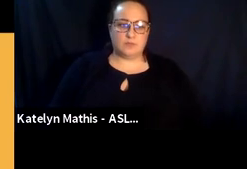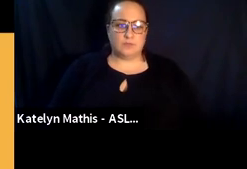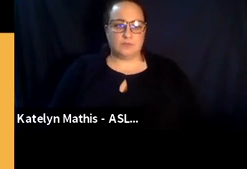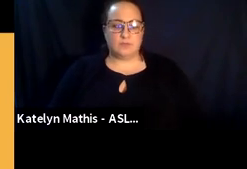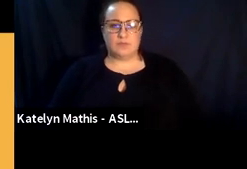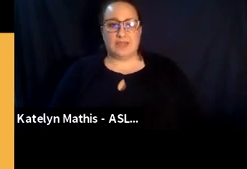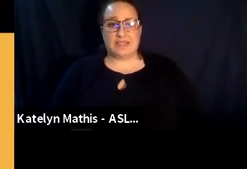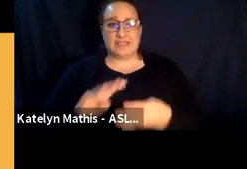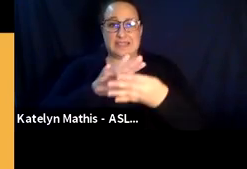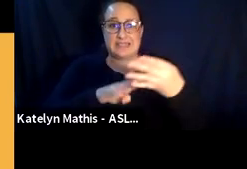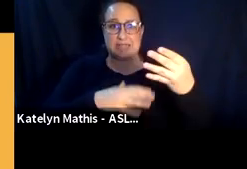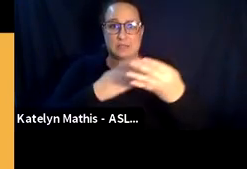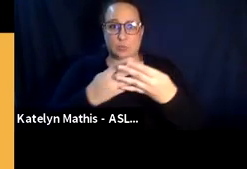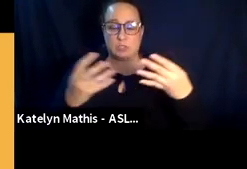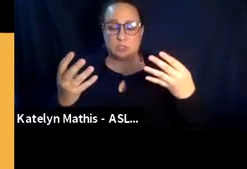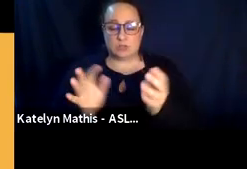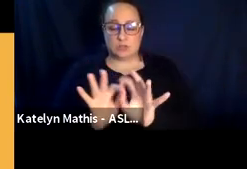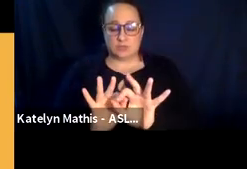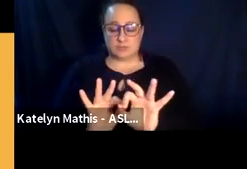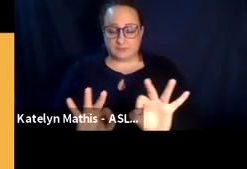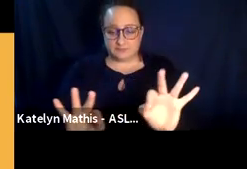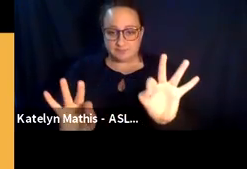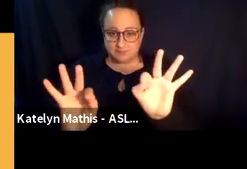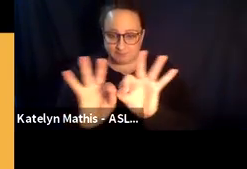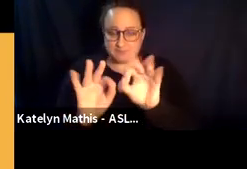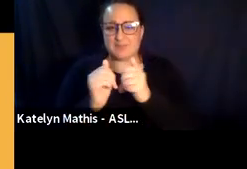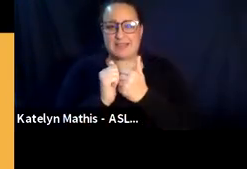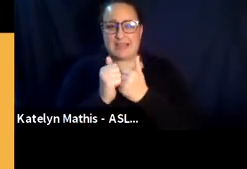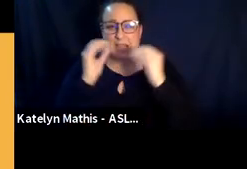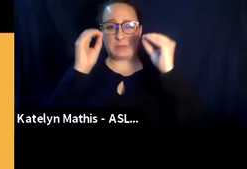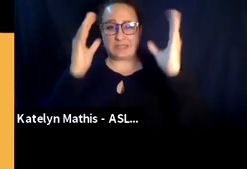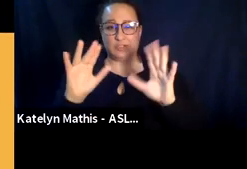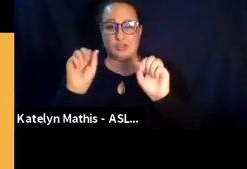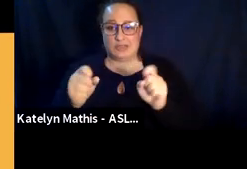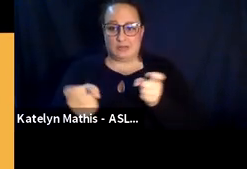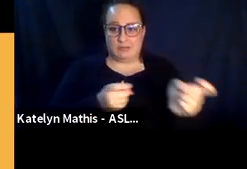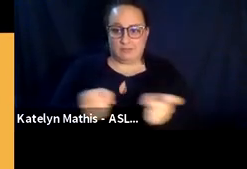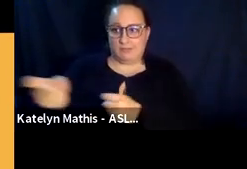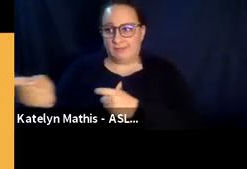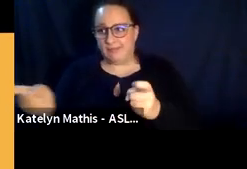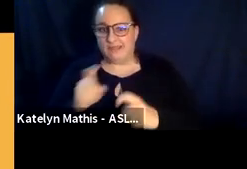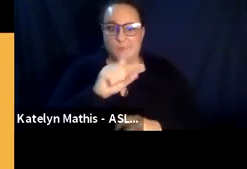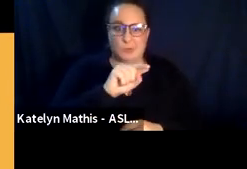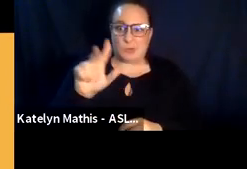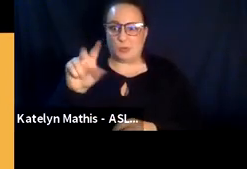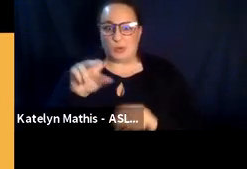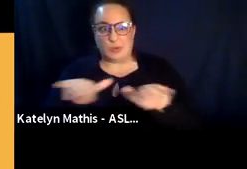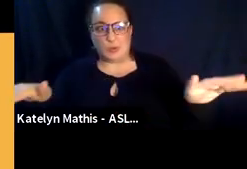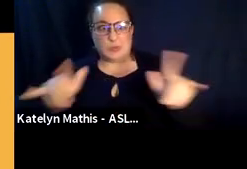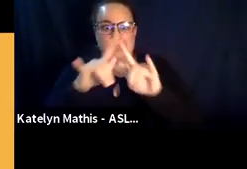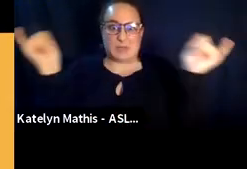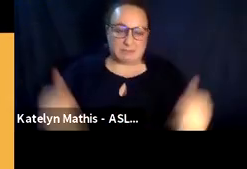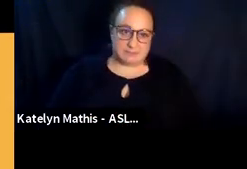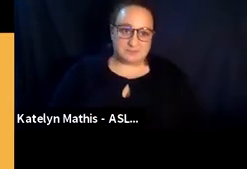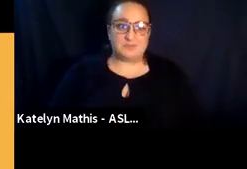Schedules are so important. This is how teachers can handle 20 to 30 kids in a classroom all at one